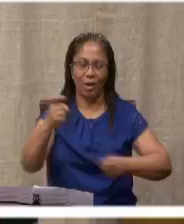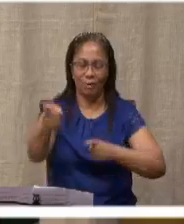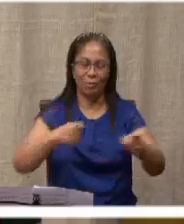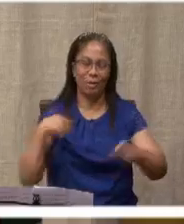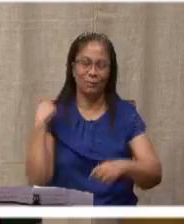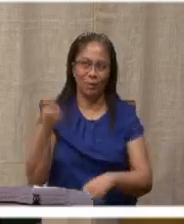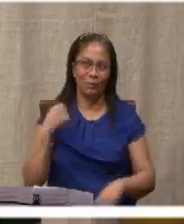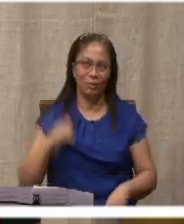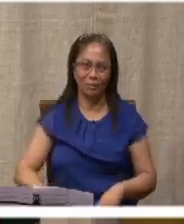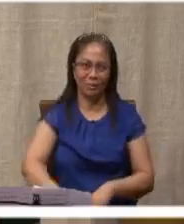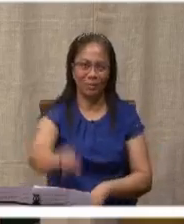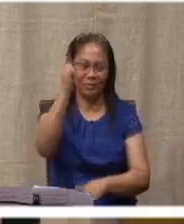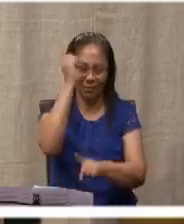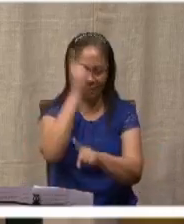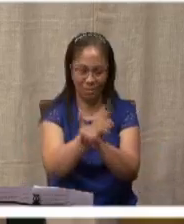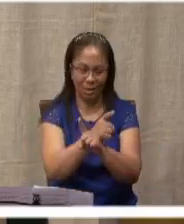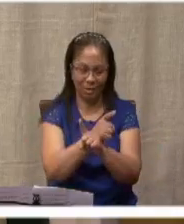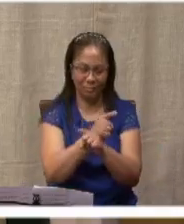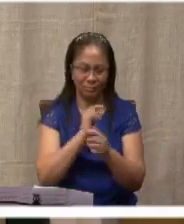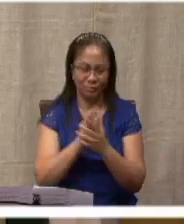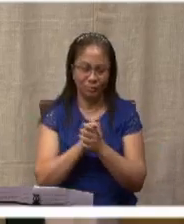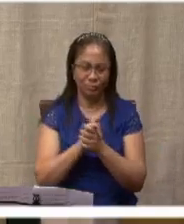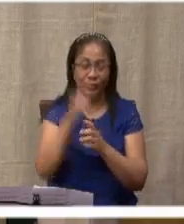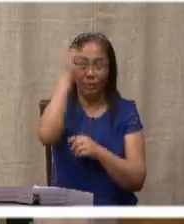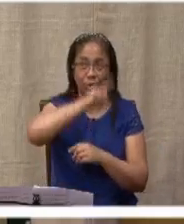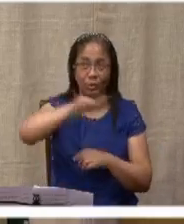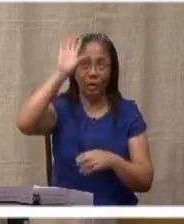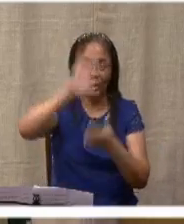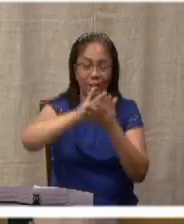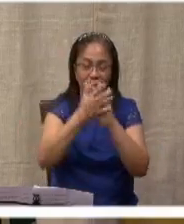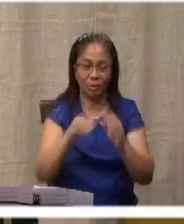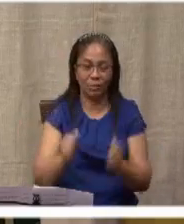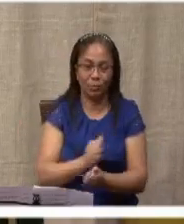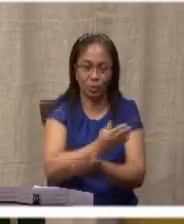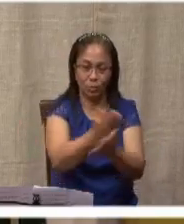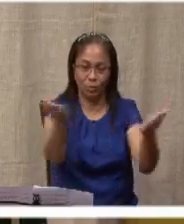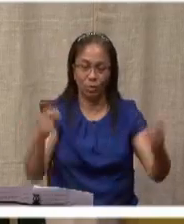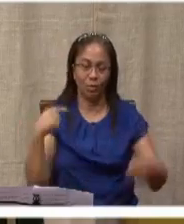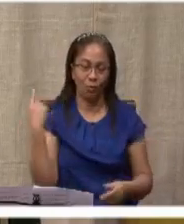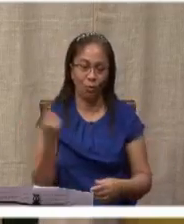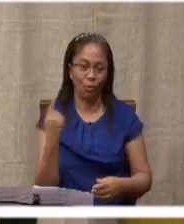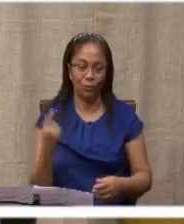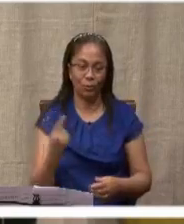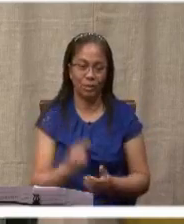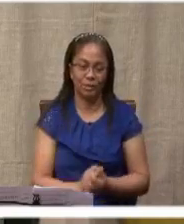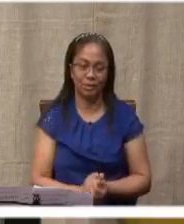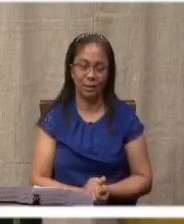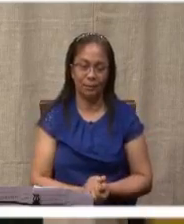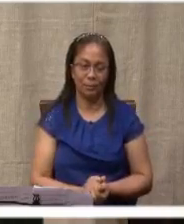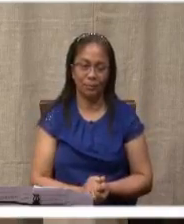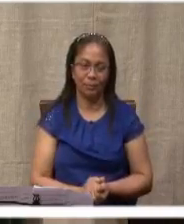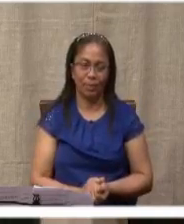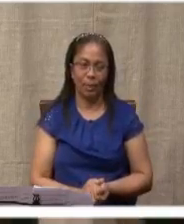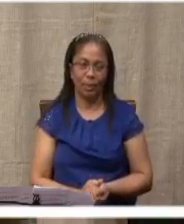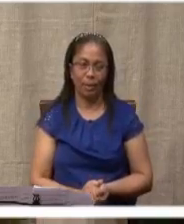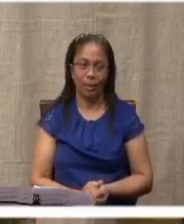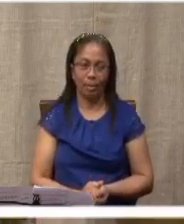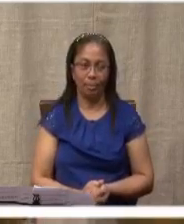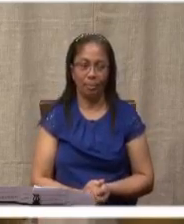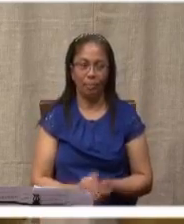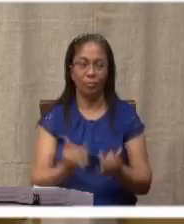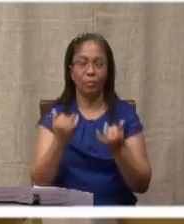ever and ever amen the peace of the lord jesus be with you always and with your spirit